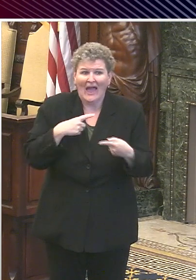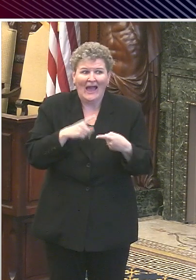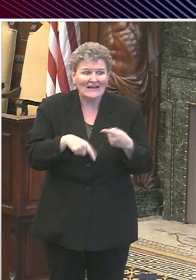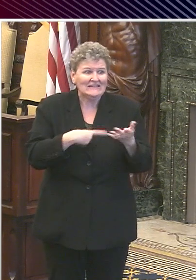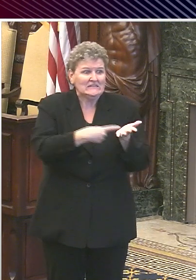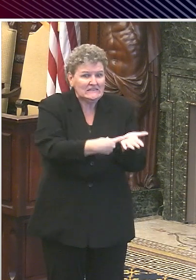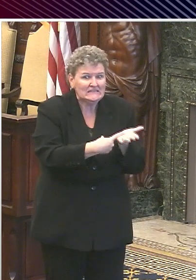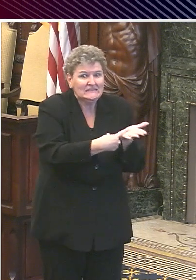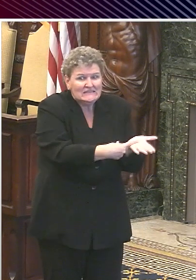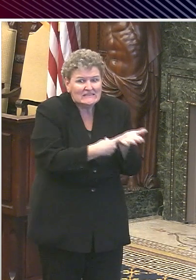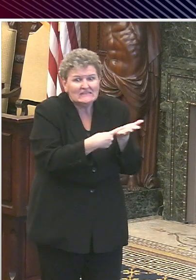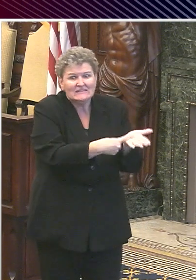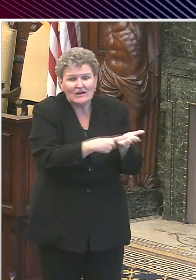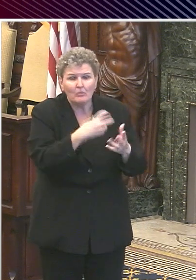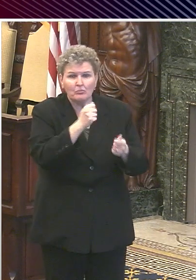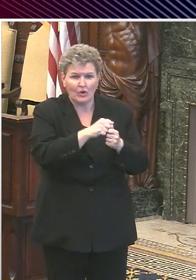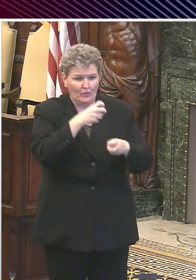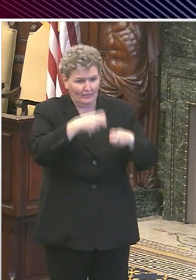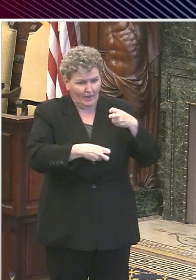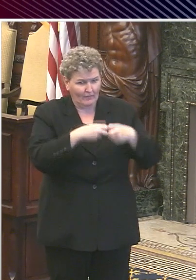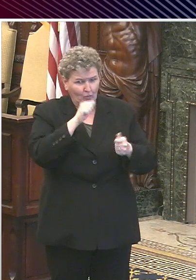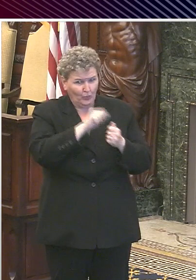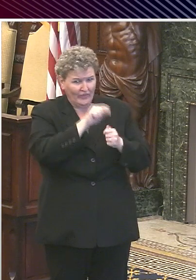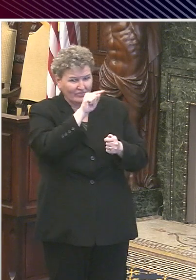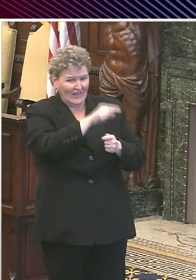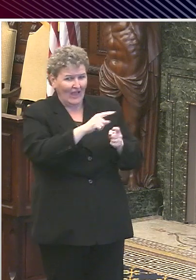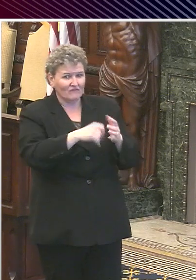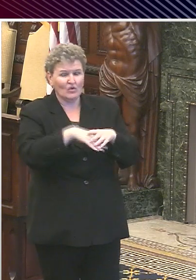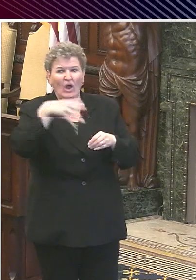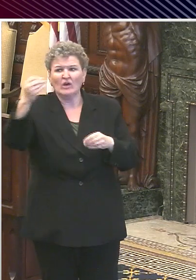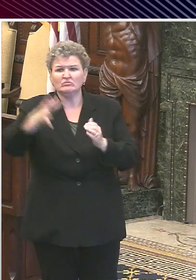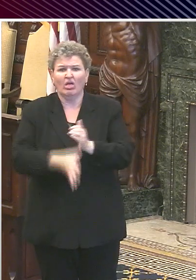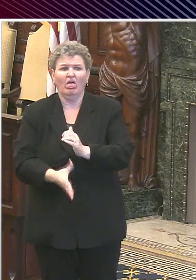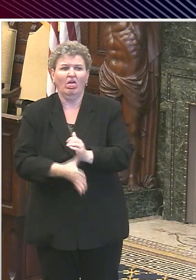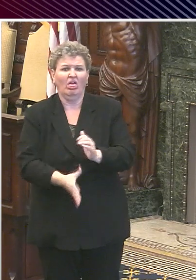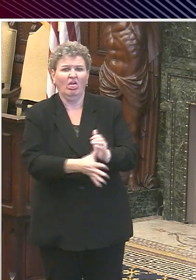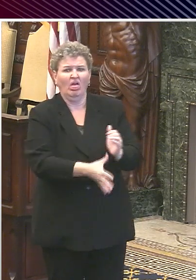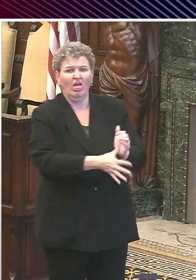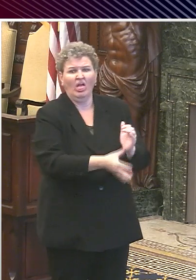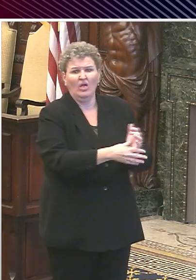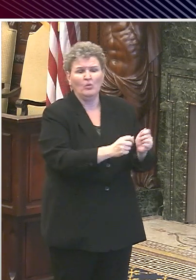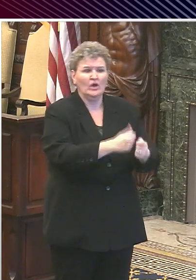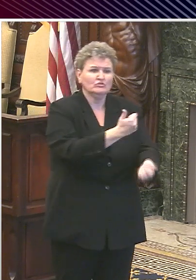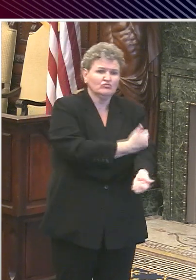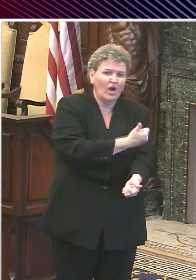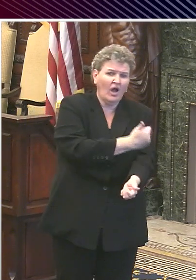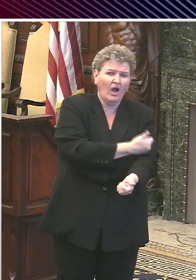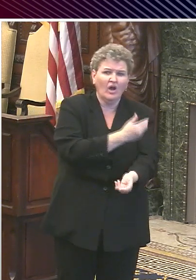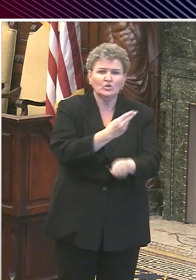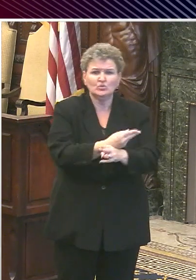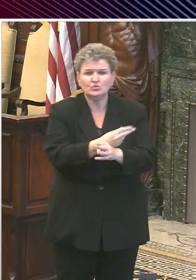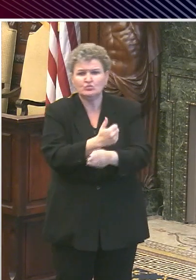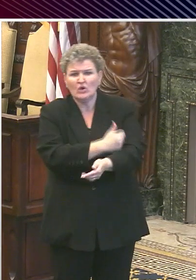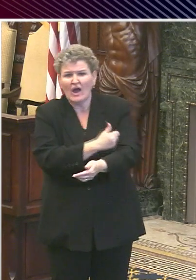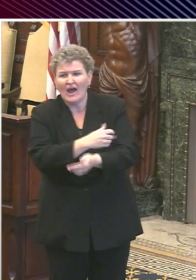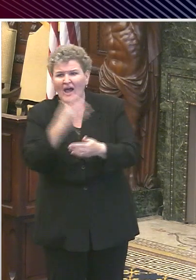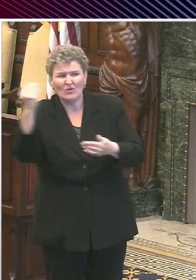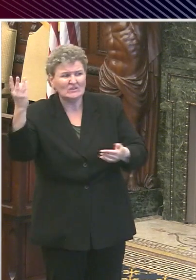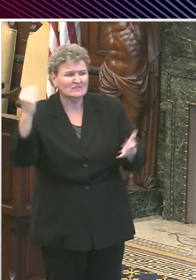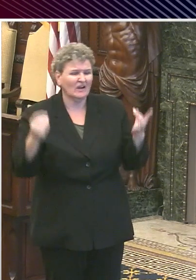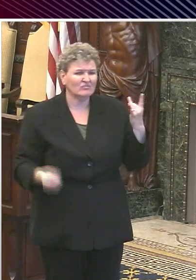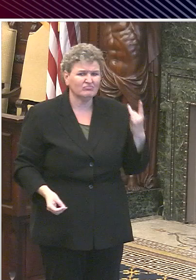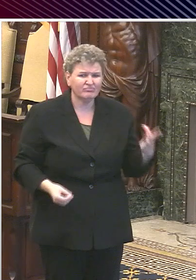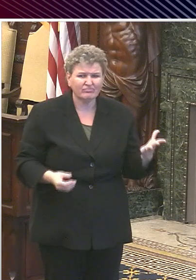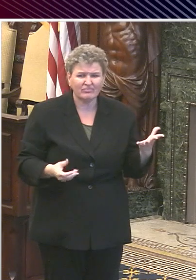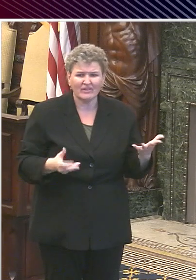issues surrounding people living outdoors, defecating outdoors, using drugs outdoors, in an environment that